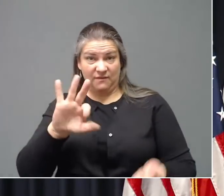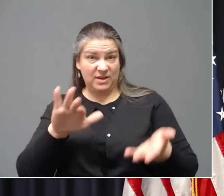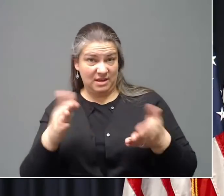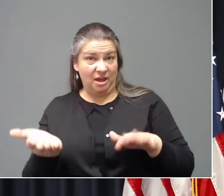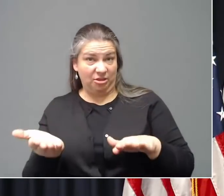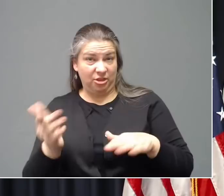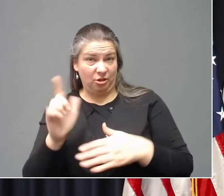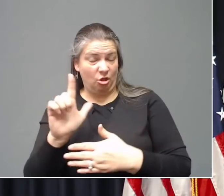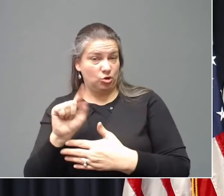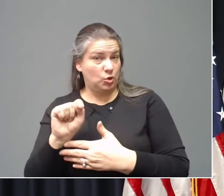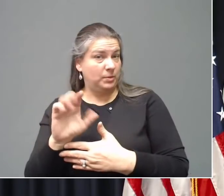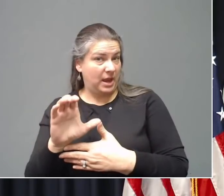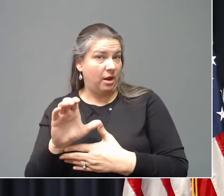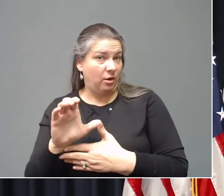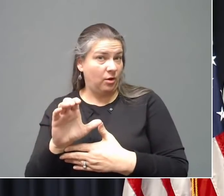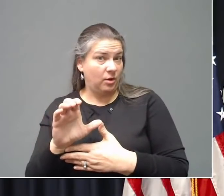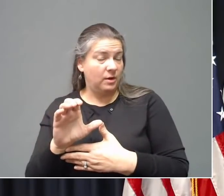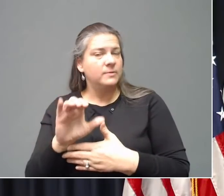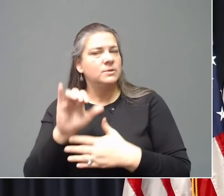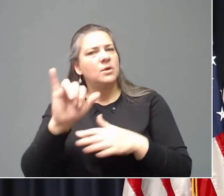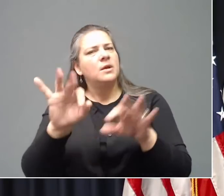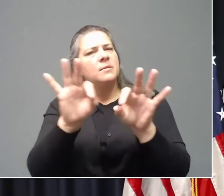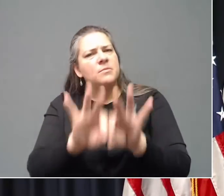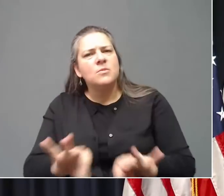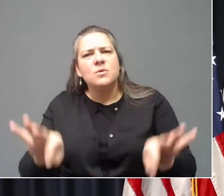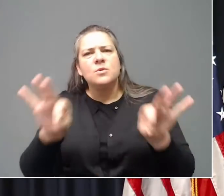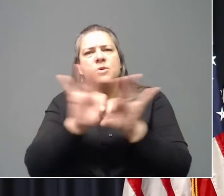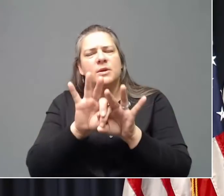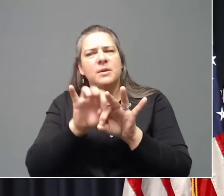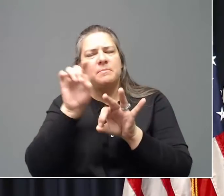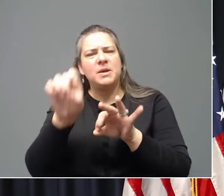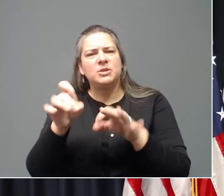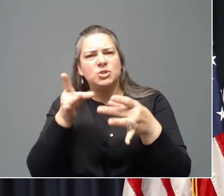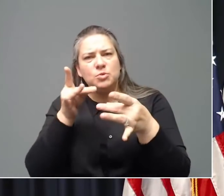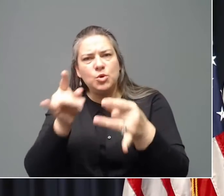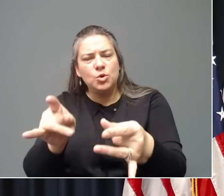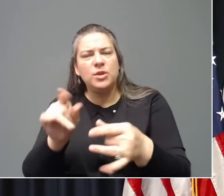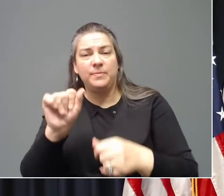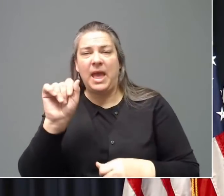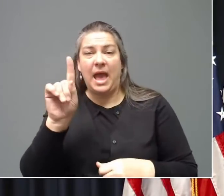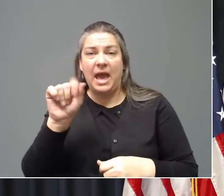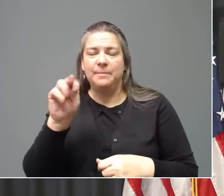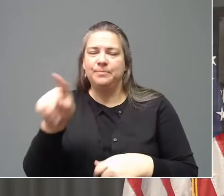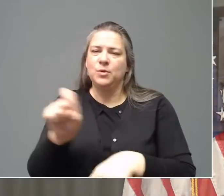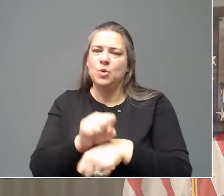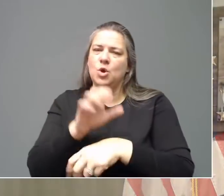absolutely critical that this piece runs smoothly, and Adam's working real hard on it. Adam?